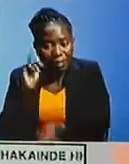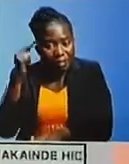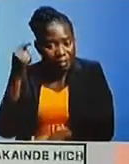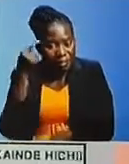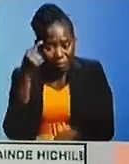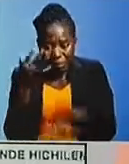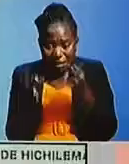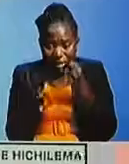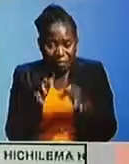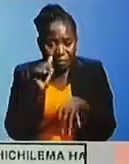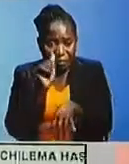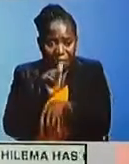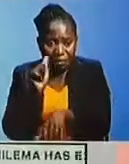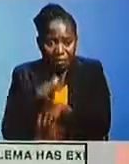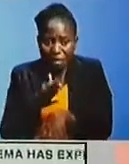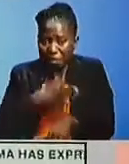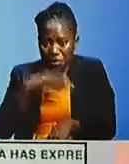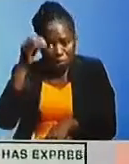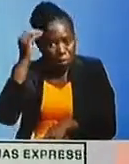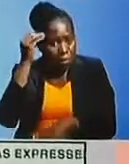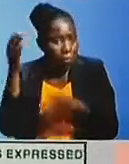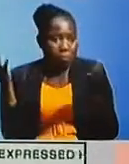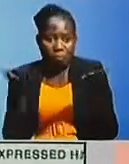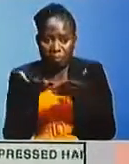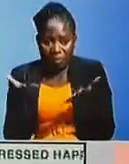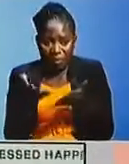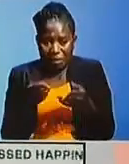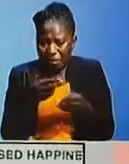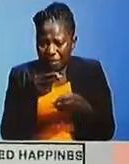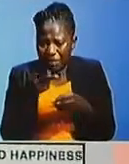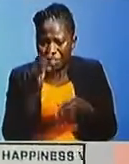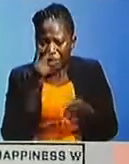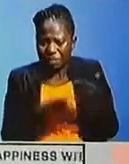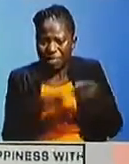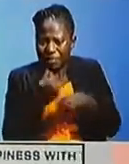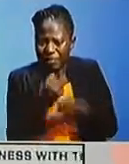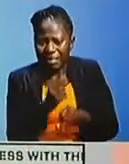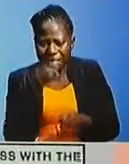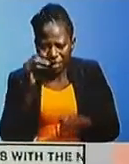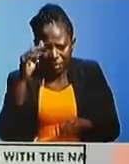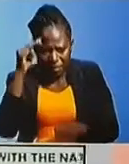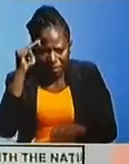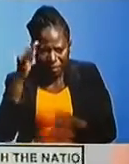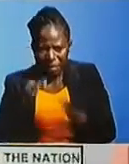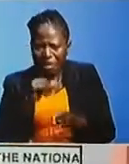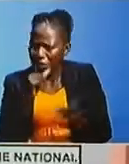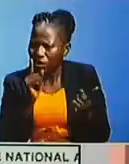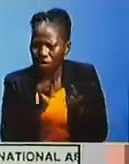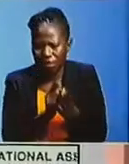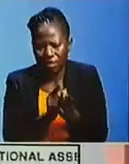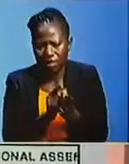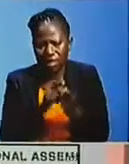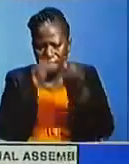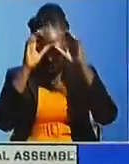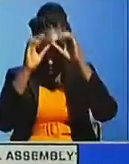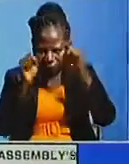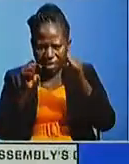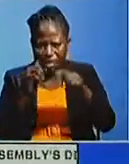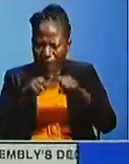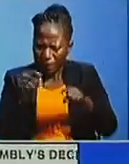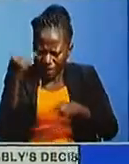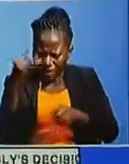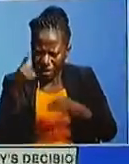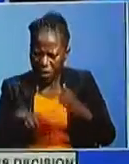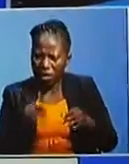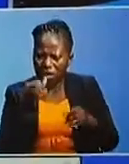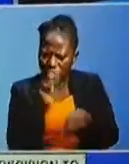functional. I wouldn't know what would have been the cause. But the ideal should be that there should be coordination. Right, and perhaps that is why